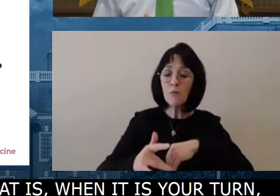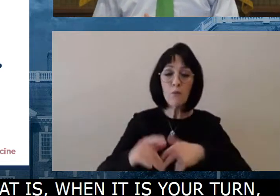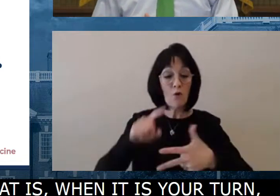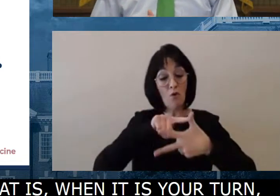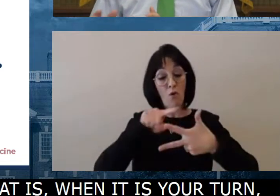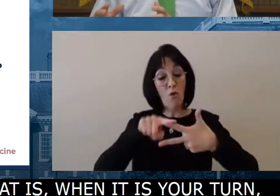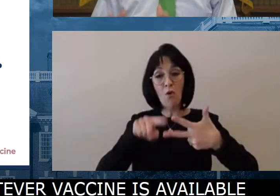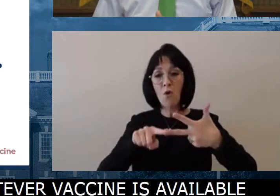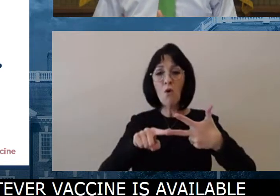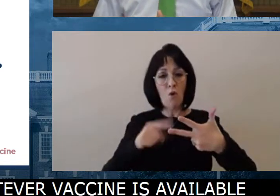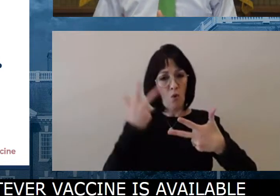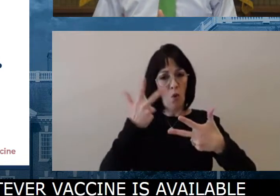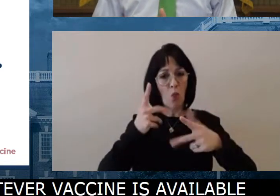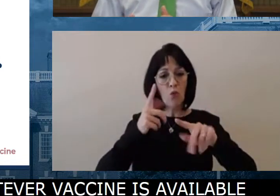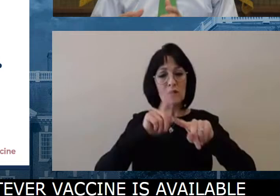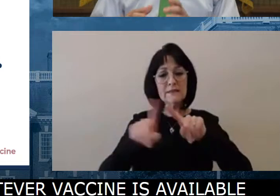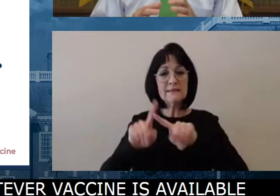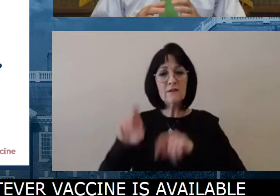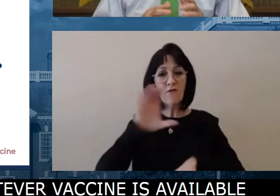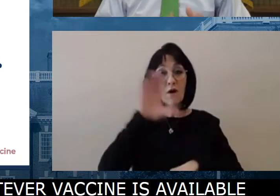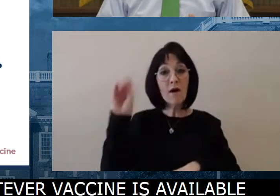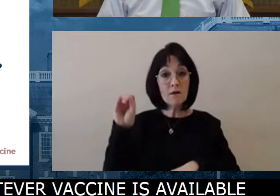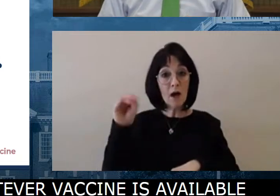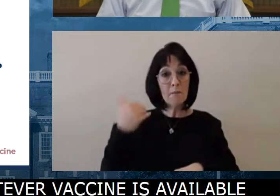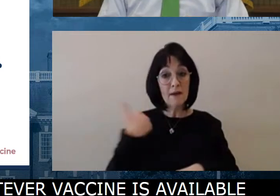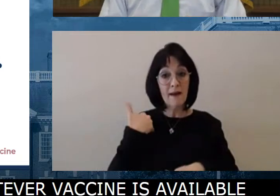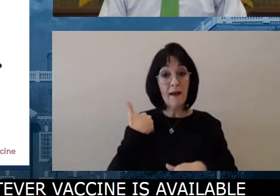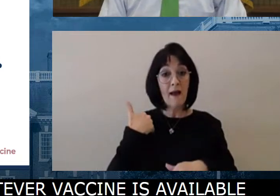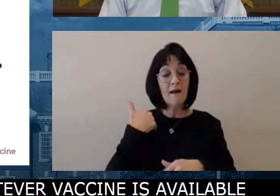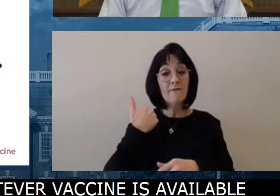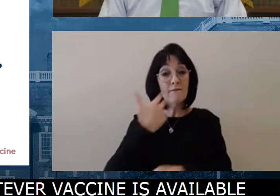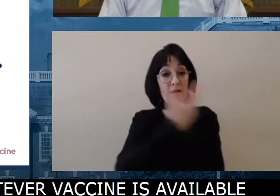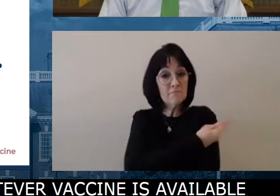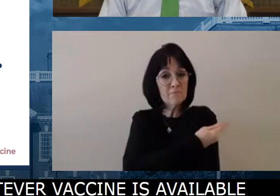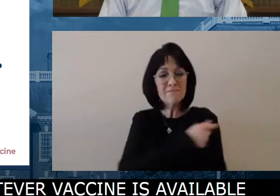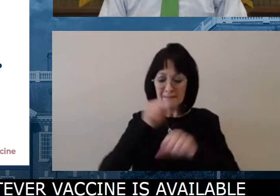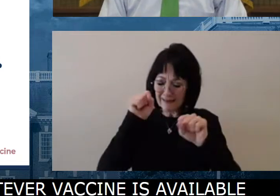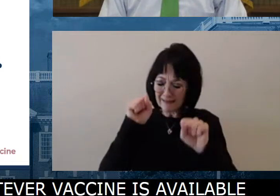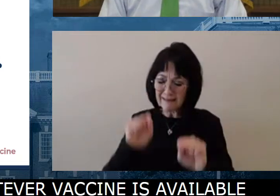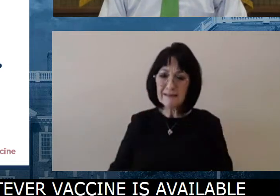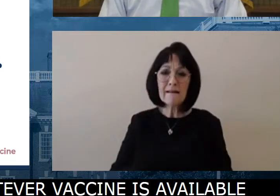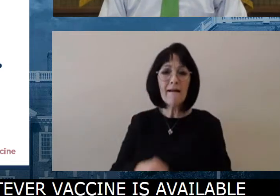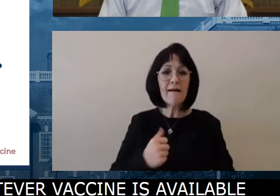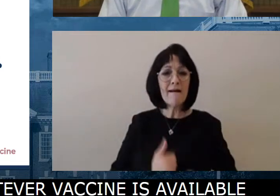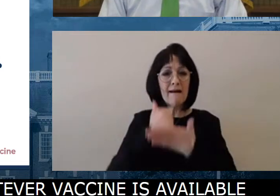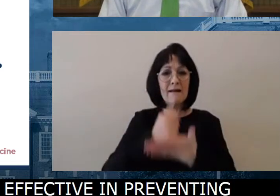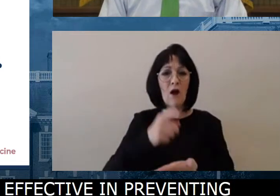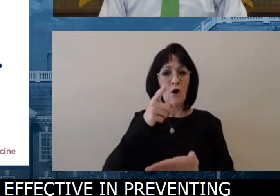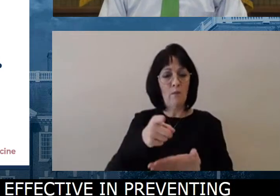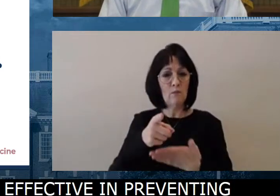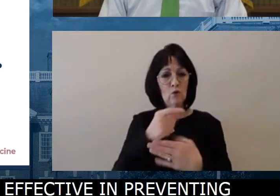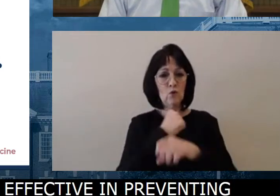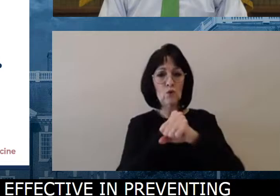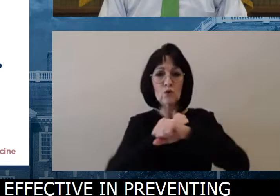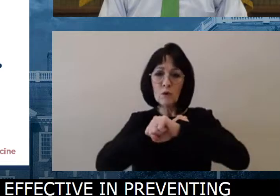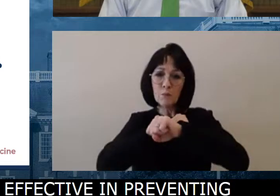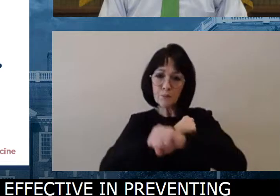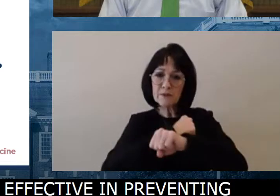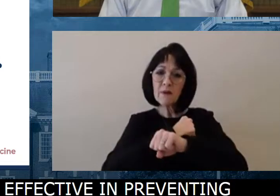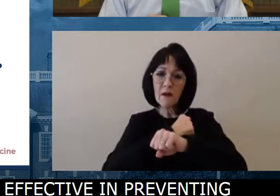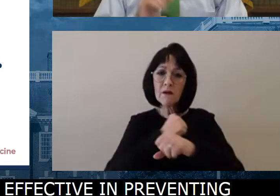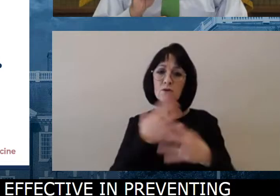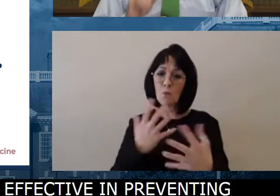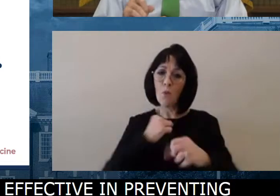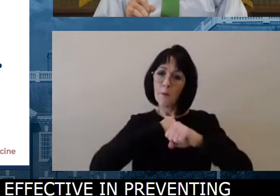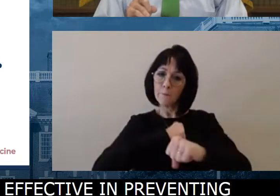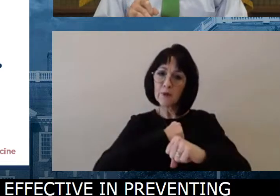death and hospitalization, serious illness, just a slight difference there. And with the J&J